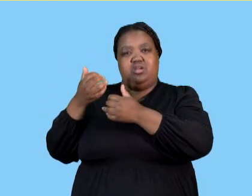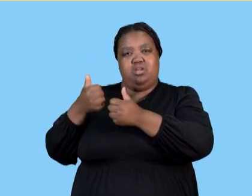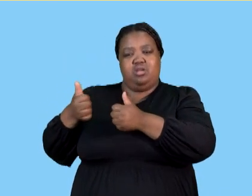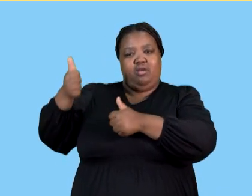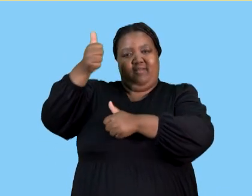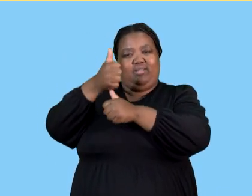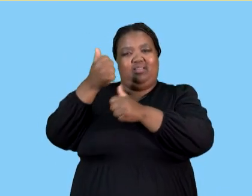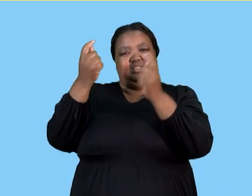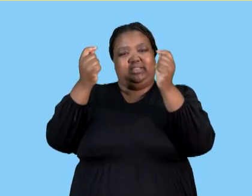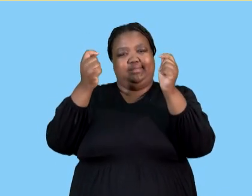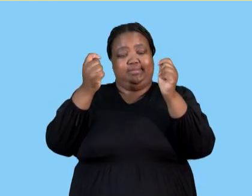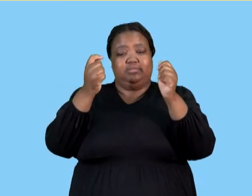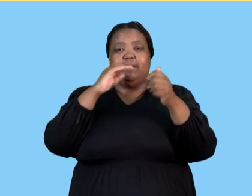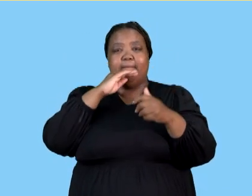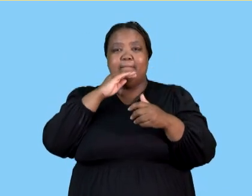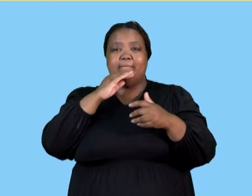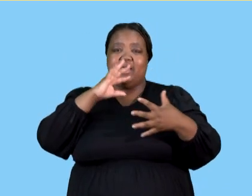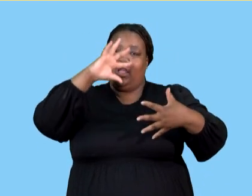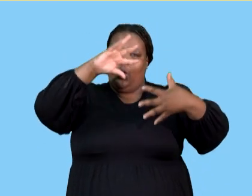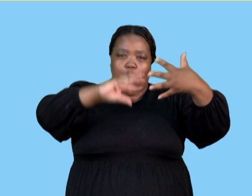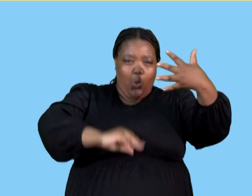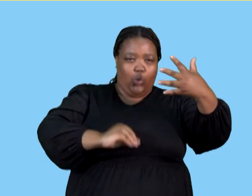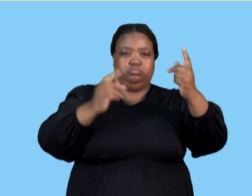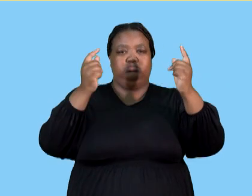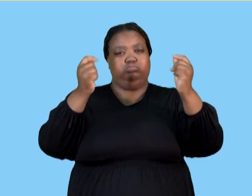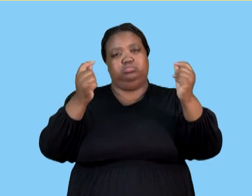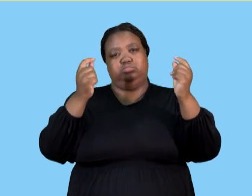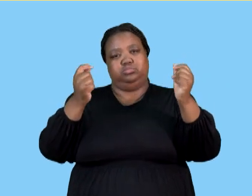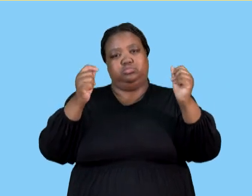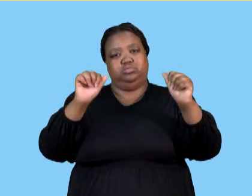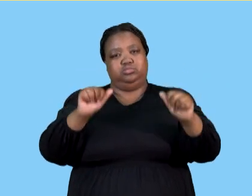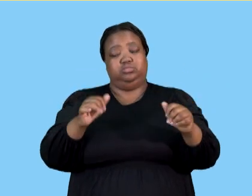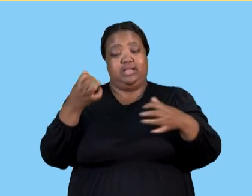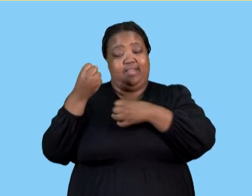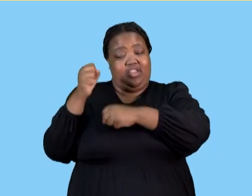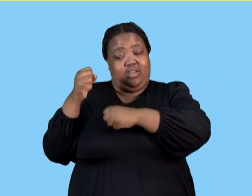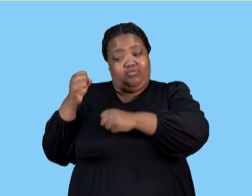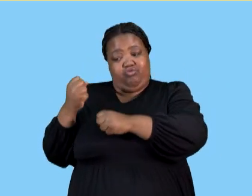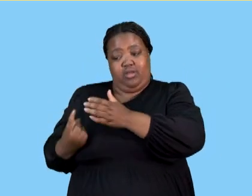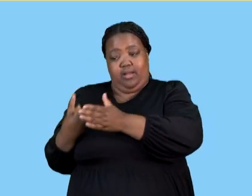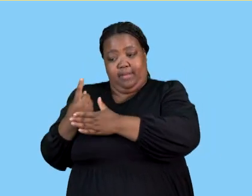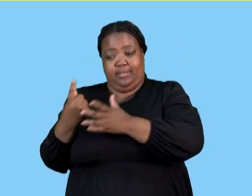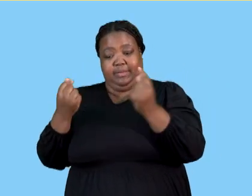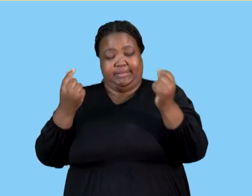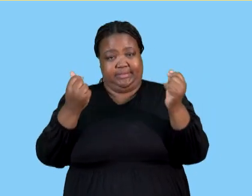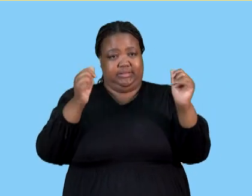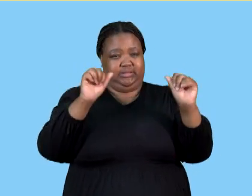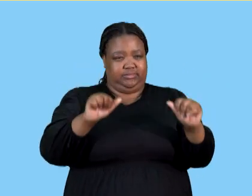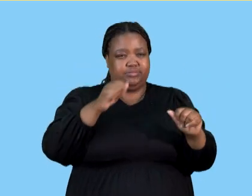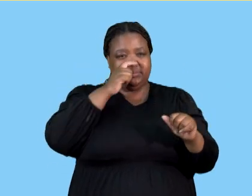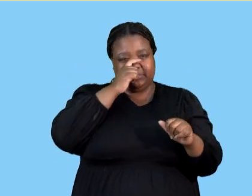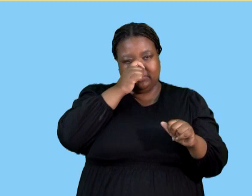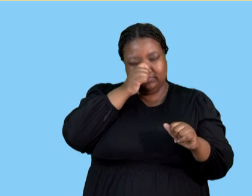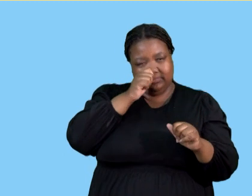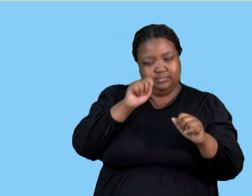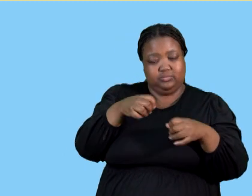these? These are all costs that are incurred in the factory to keep the